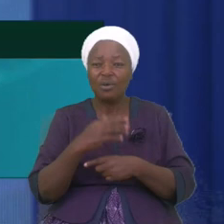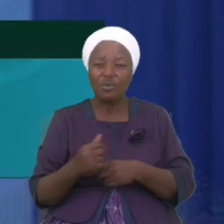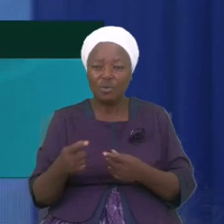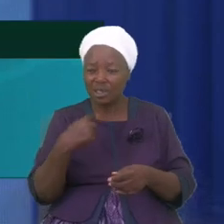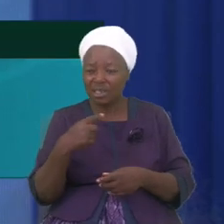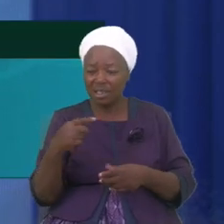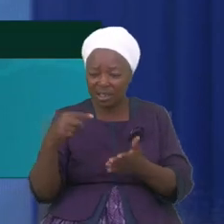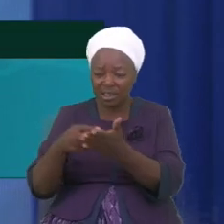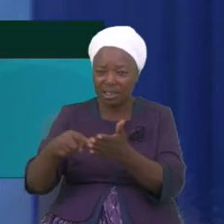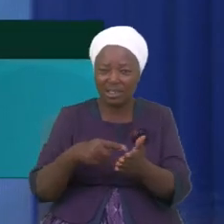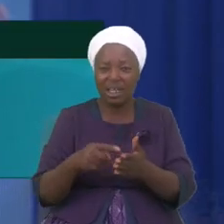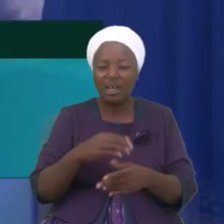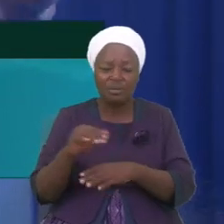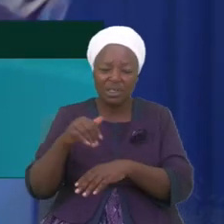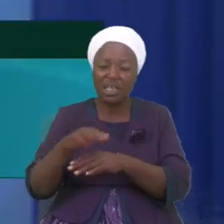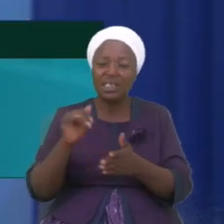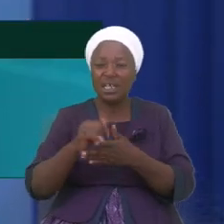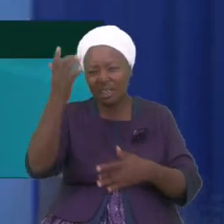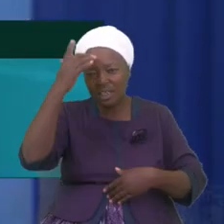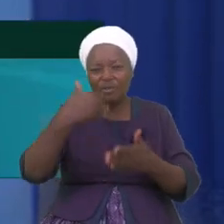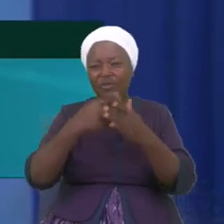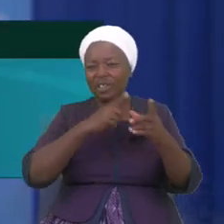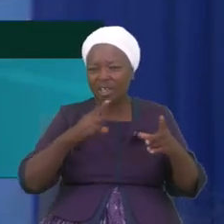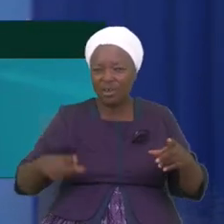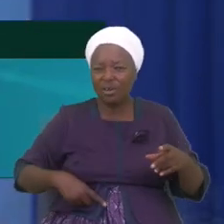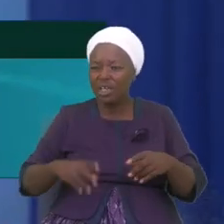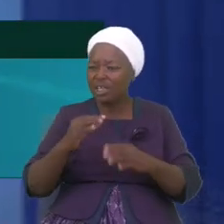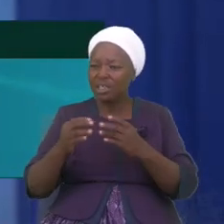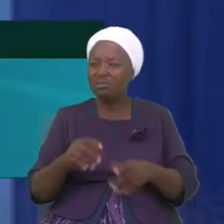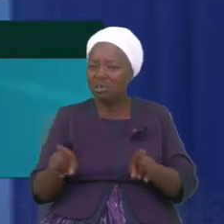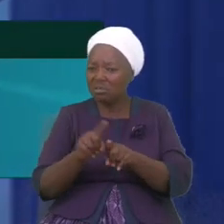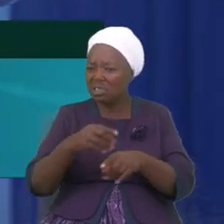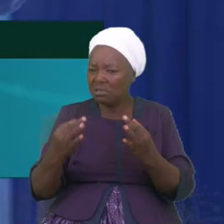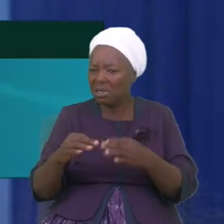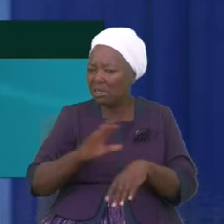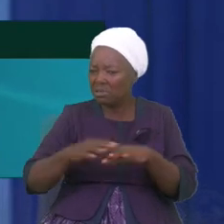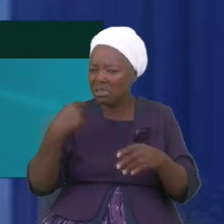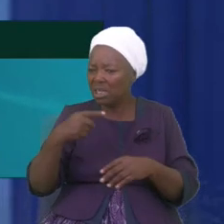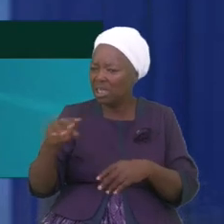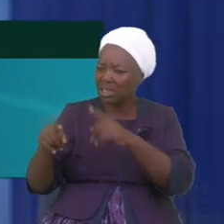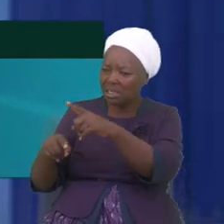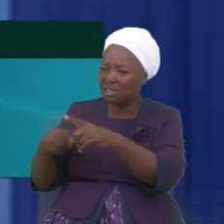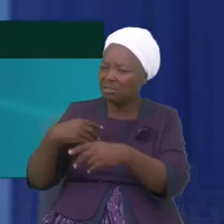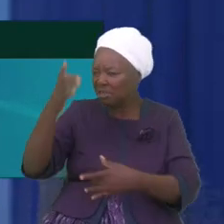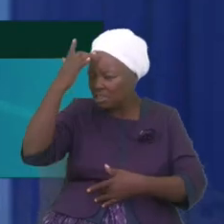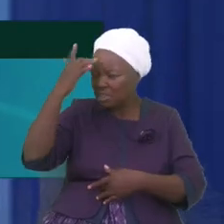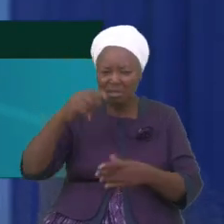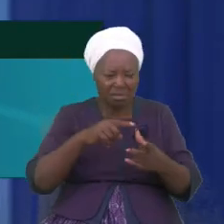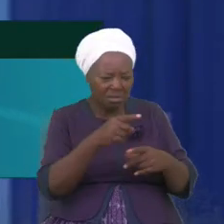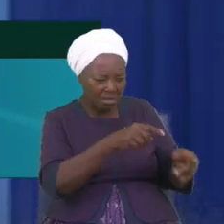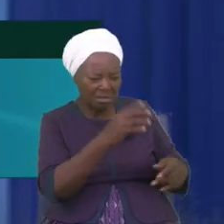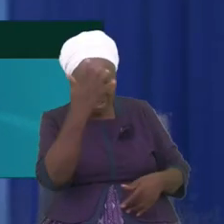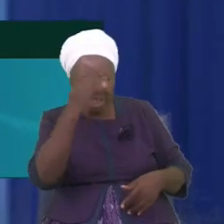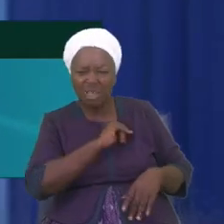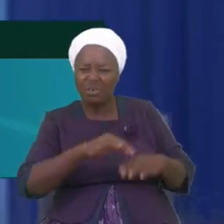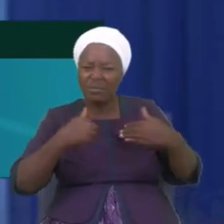case before the Lord. Even if I just said he's sick or he has disease, I don't need to mention the exact thing. As